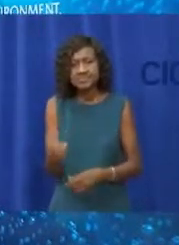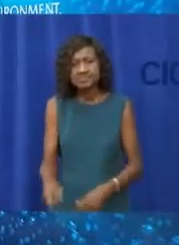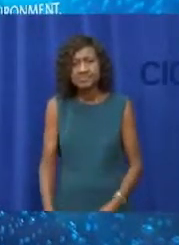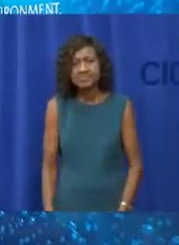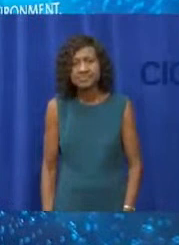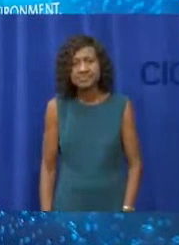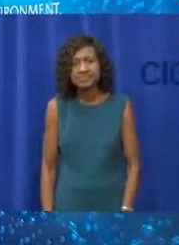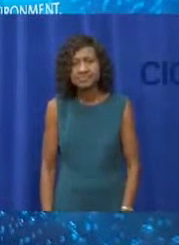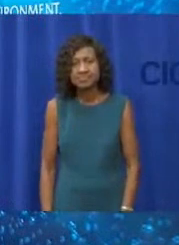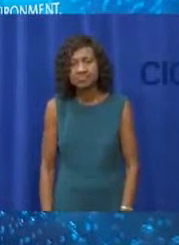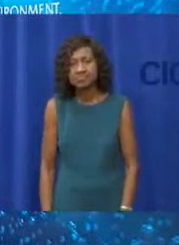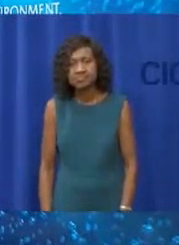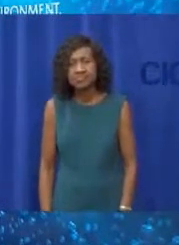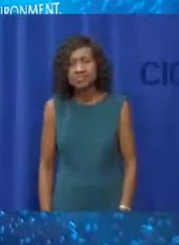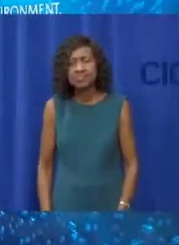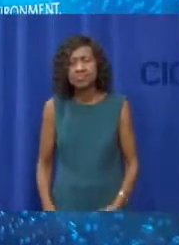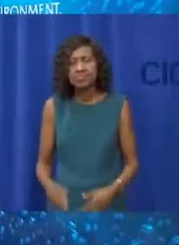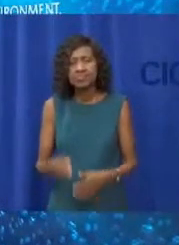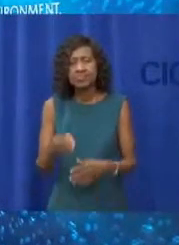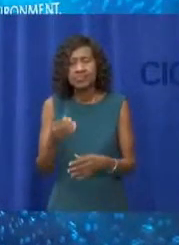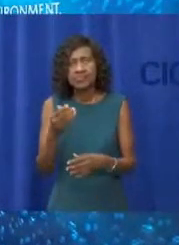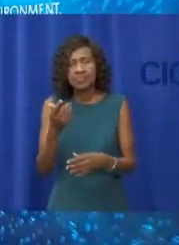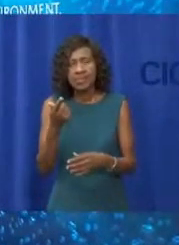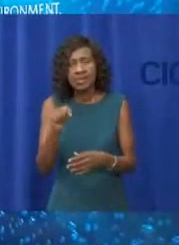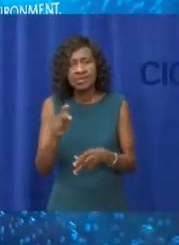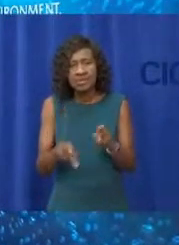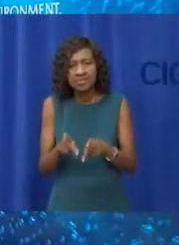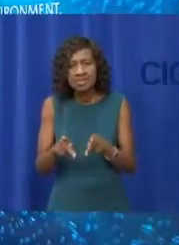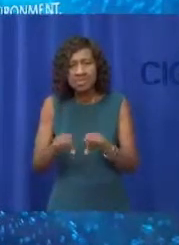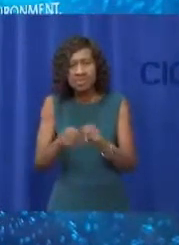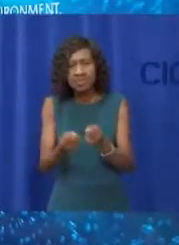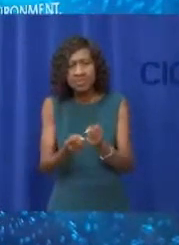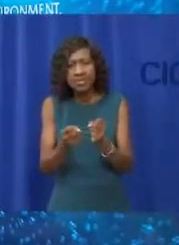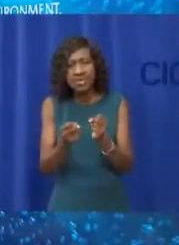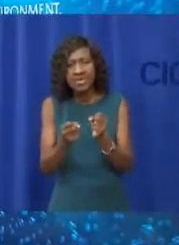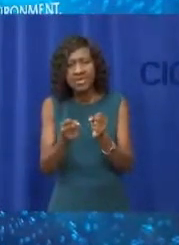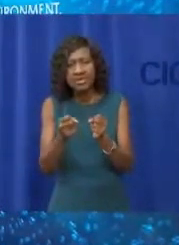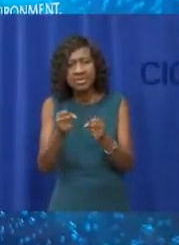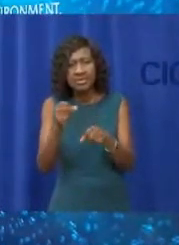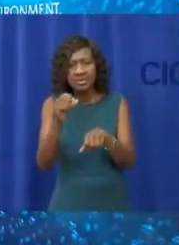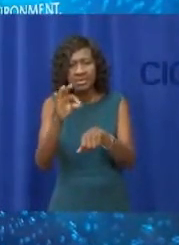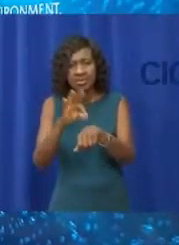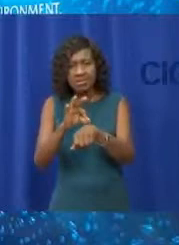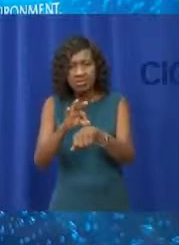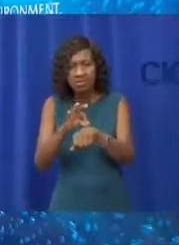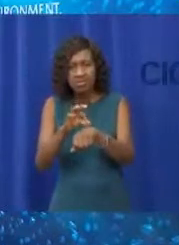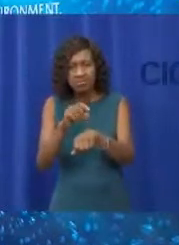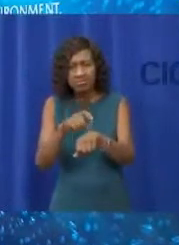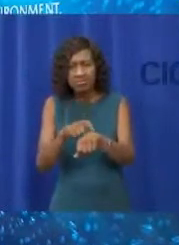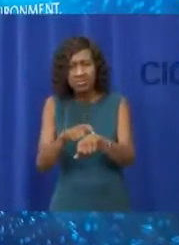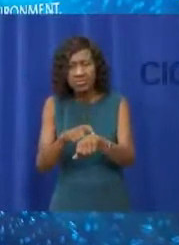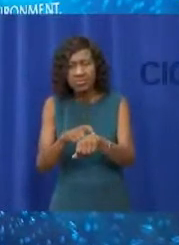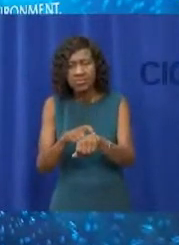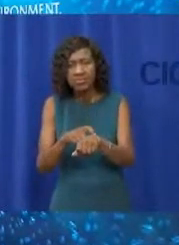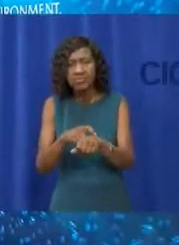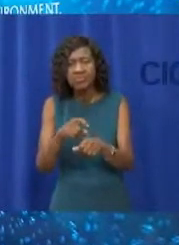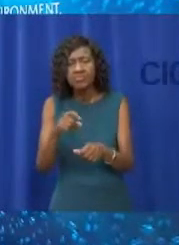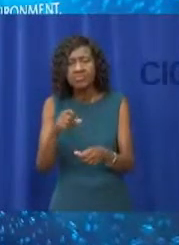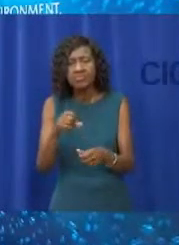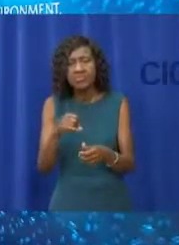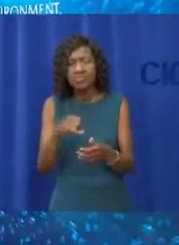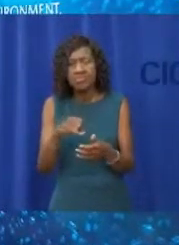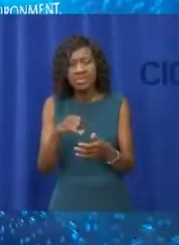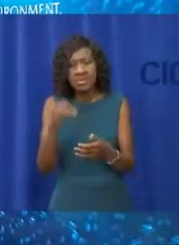basis. In terms of the persons breaching curfew, that's a clear breach of the criminal law, which we're dealing with. We have a number of